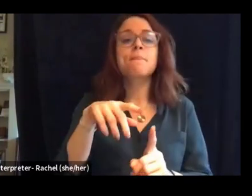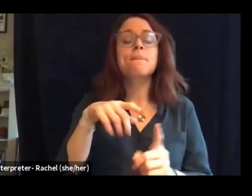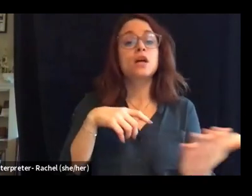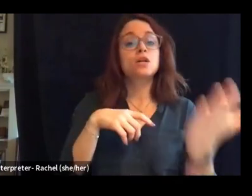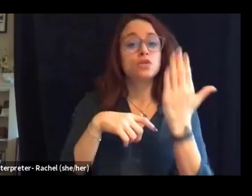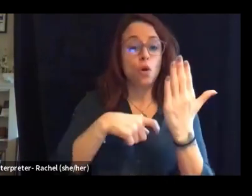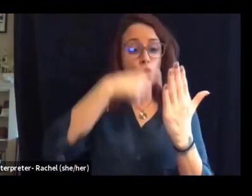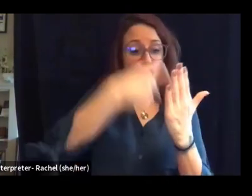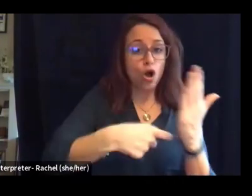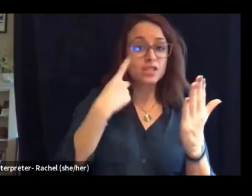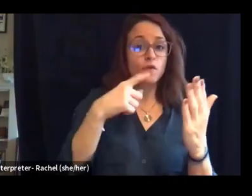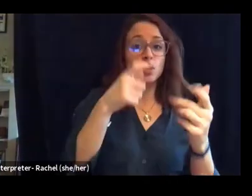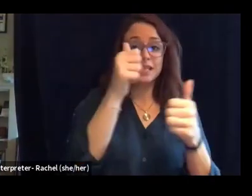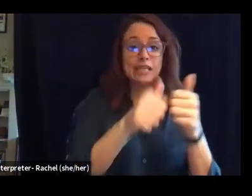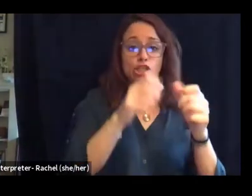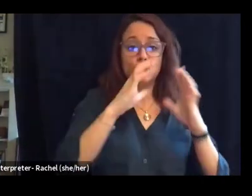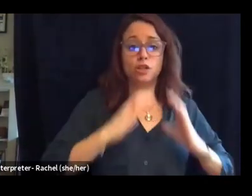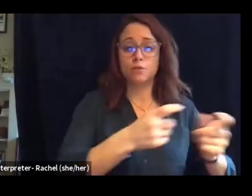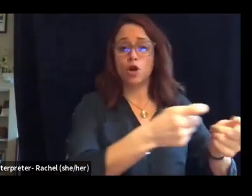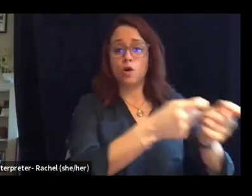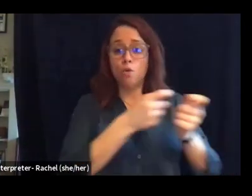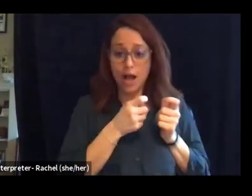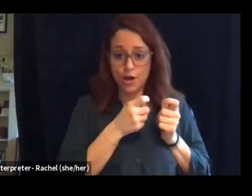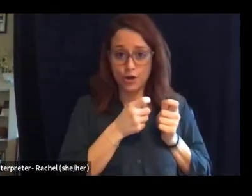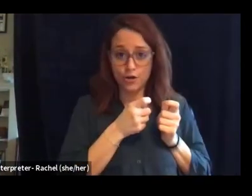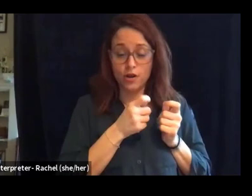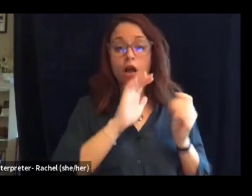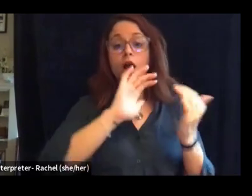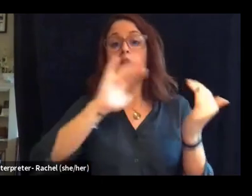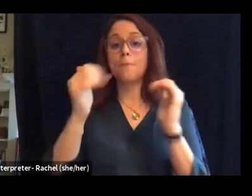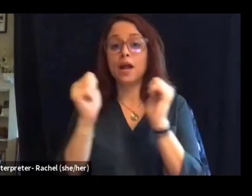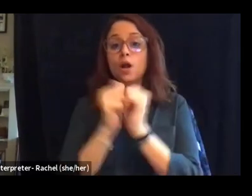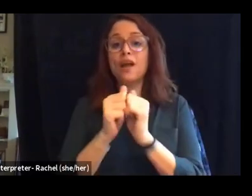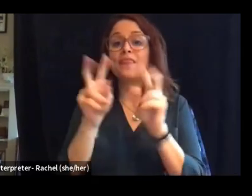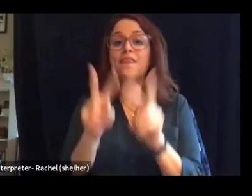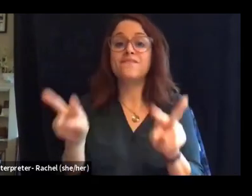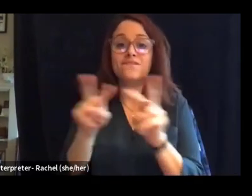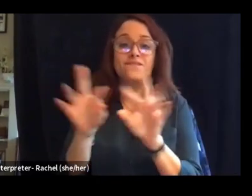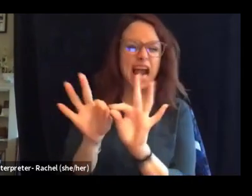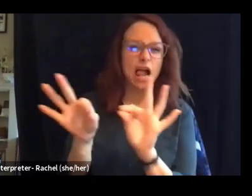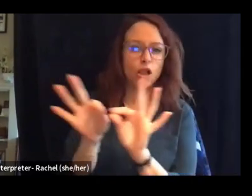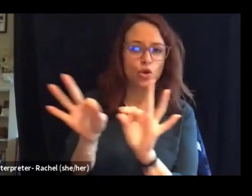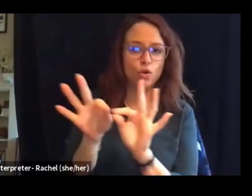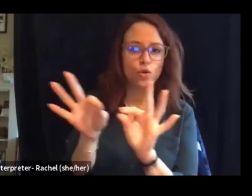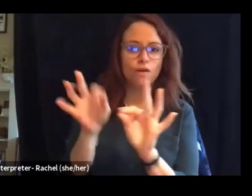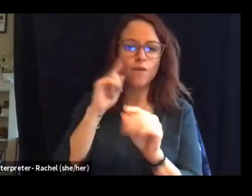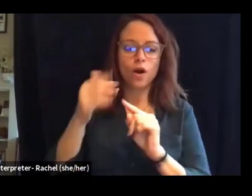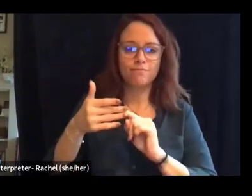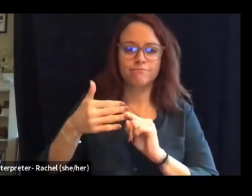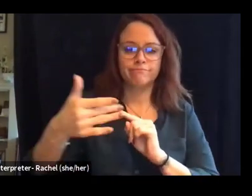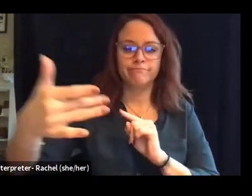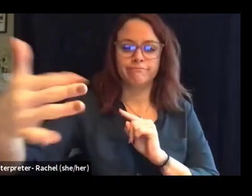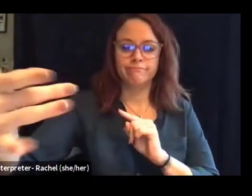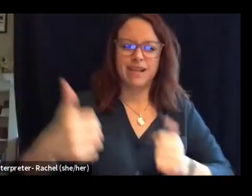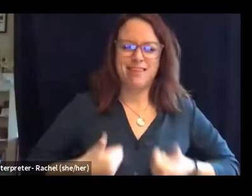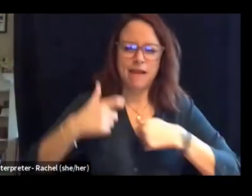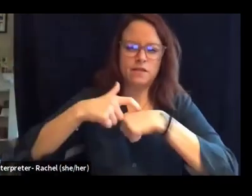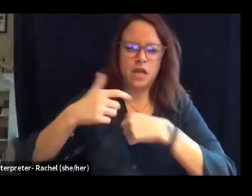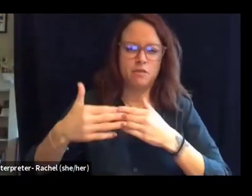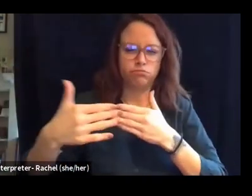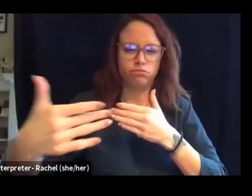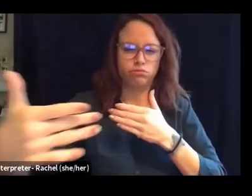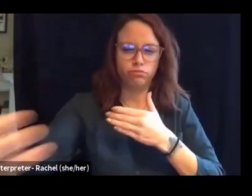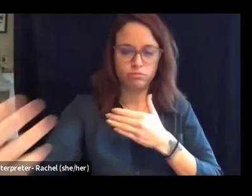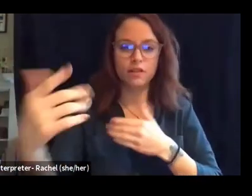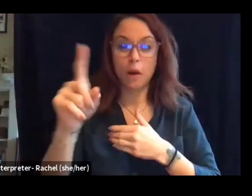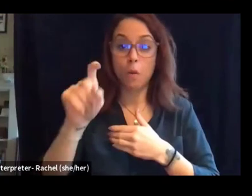each customer acquired in this example to the value, the lifetime value that we looked at earlier, which was